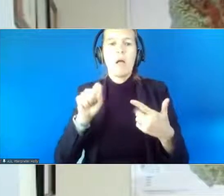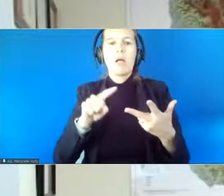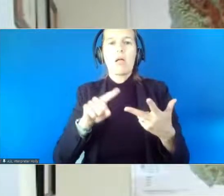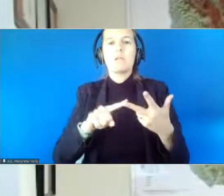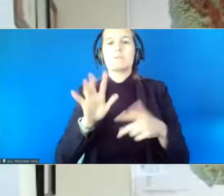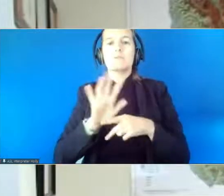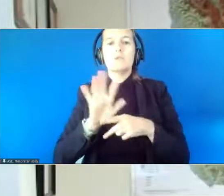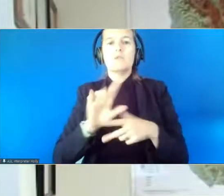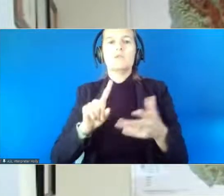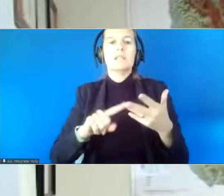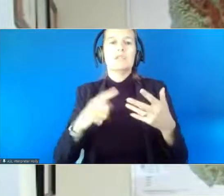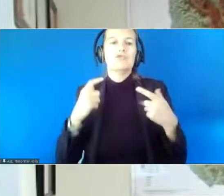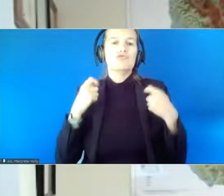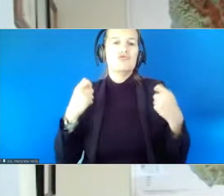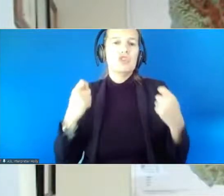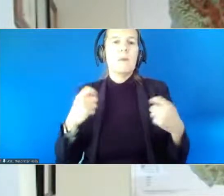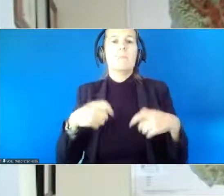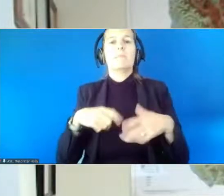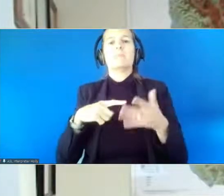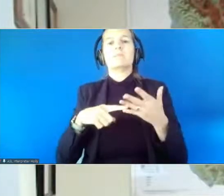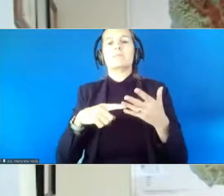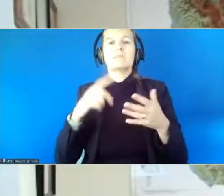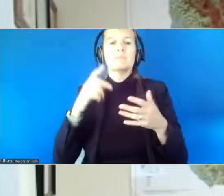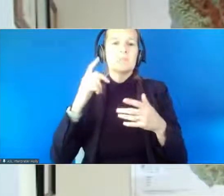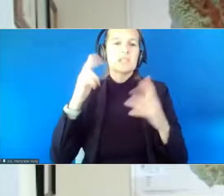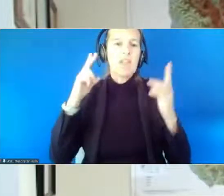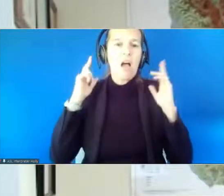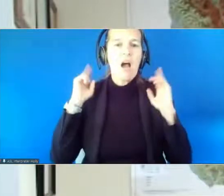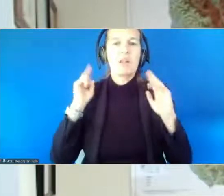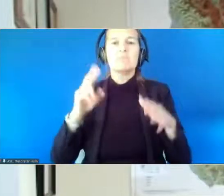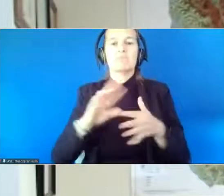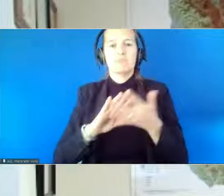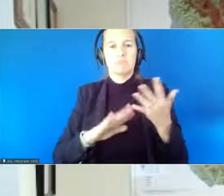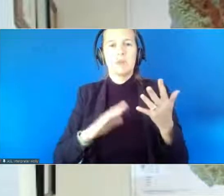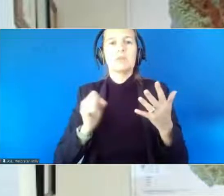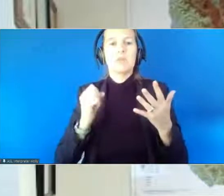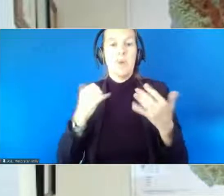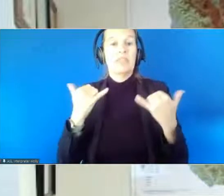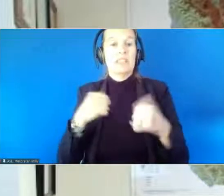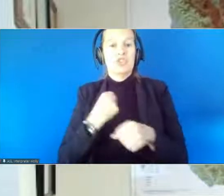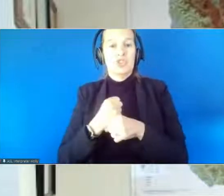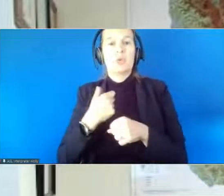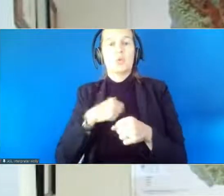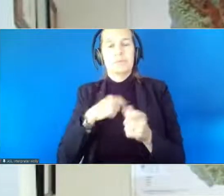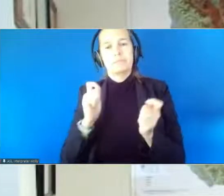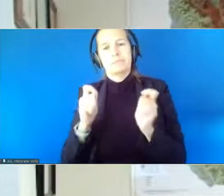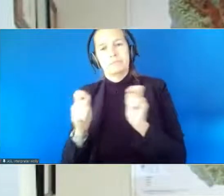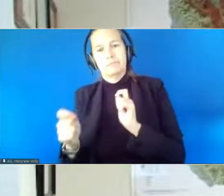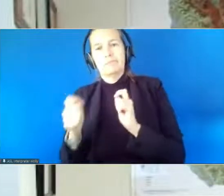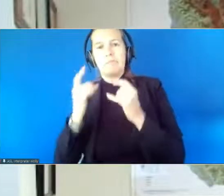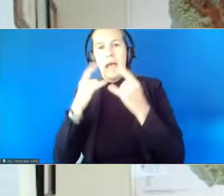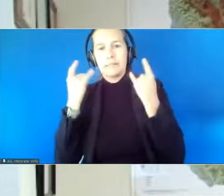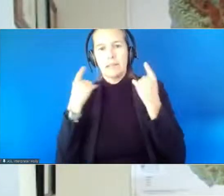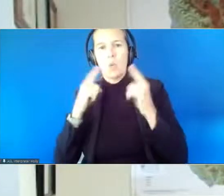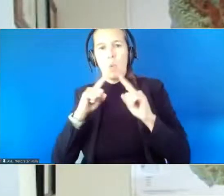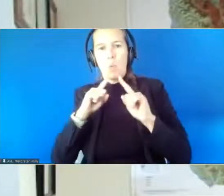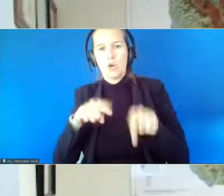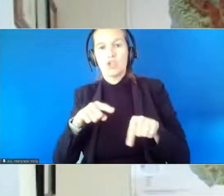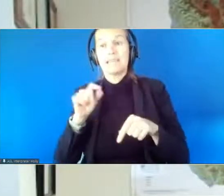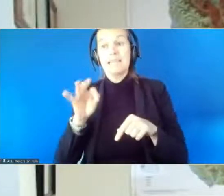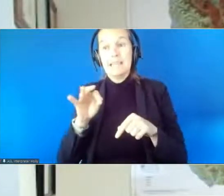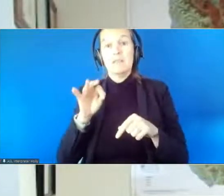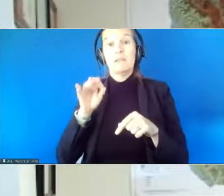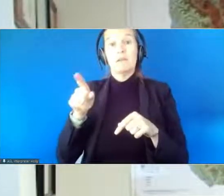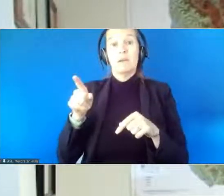and salons. This week, we released a modification of masking orders for venues where there is